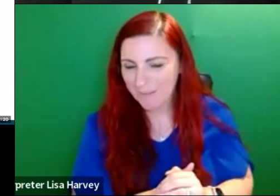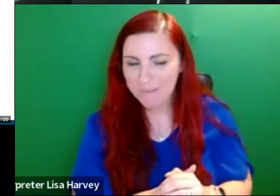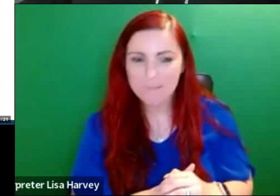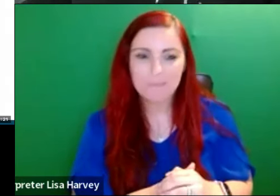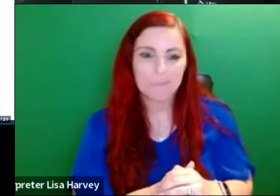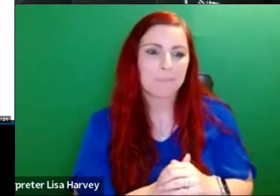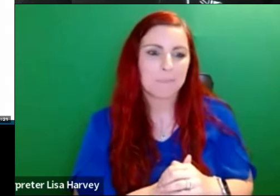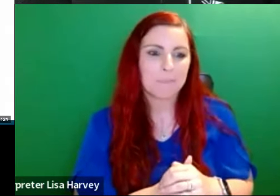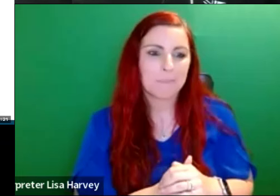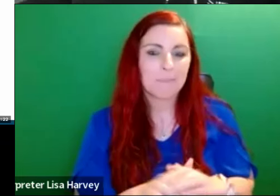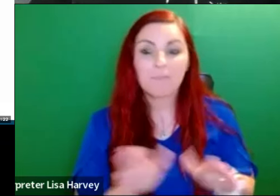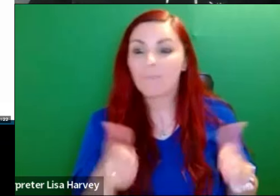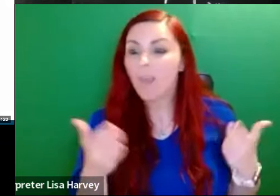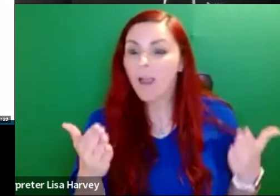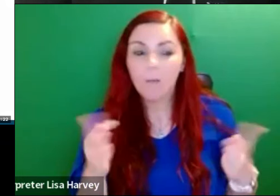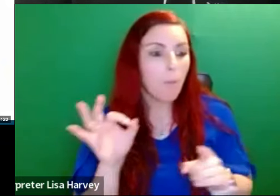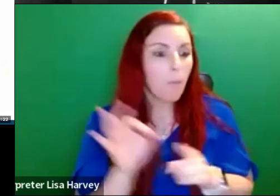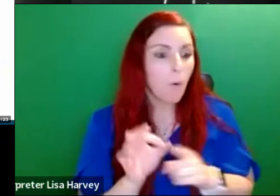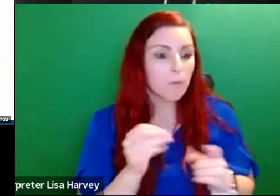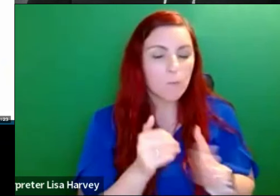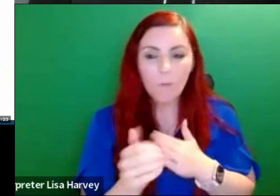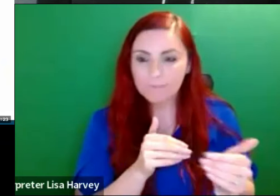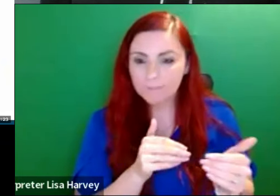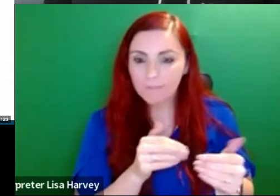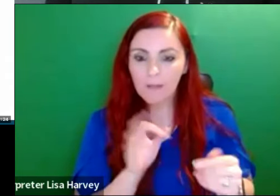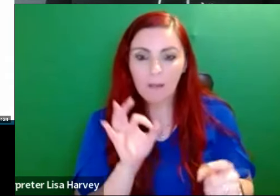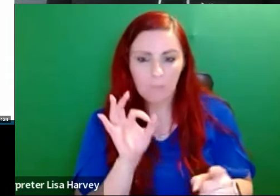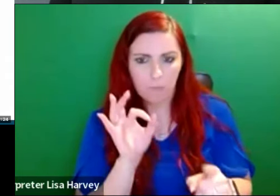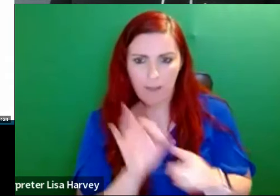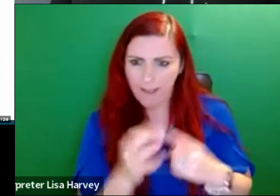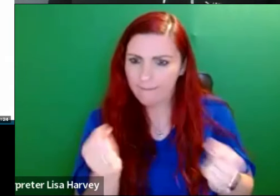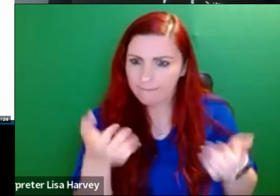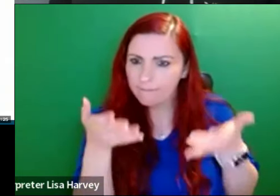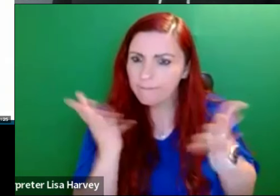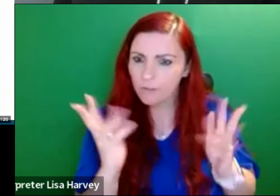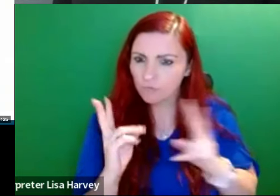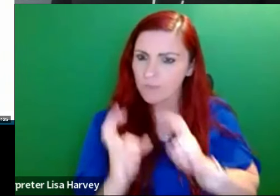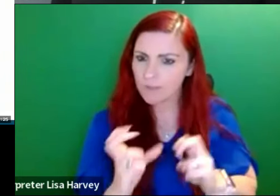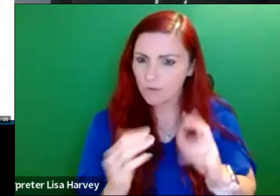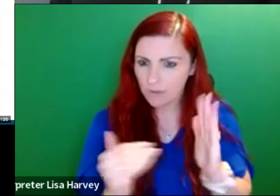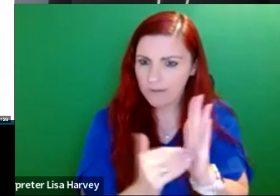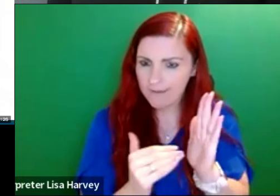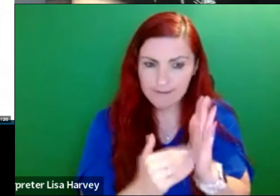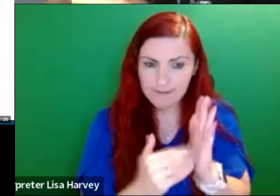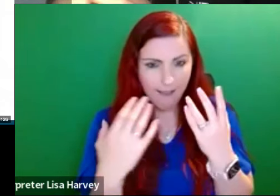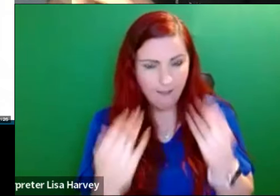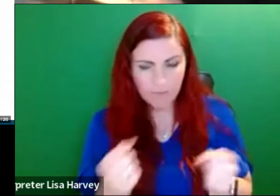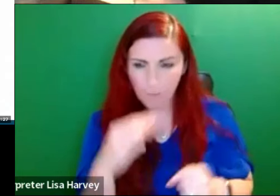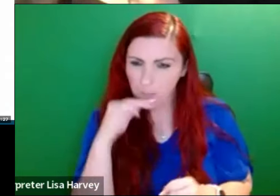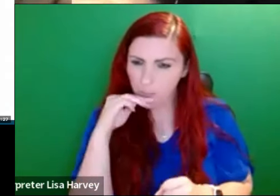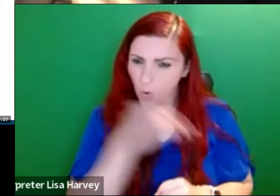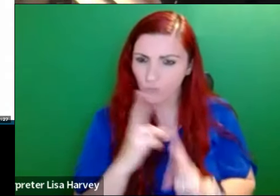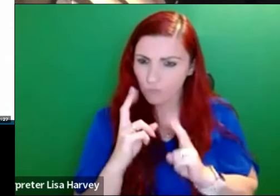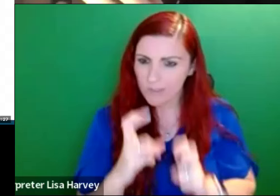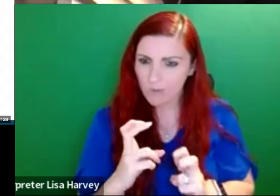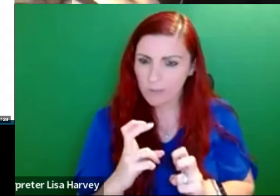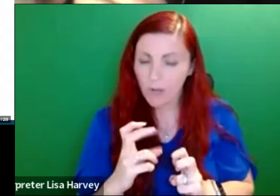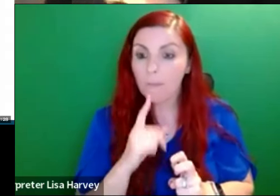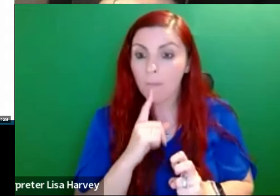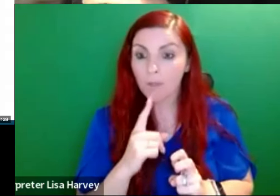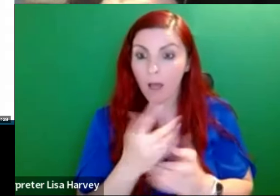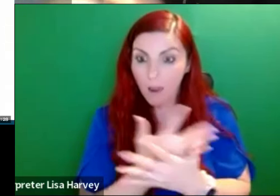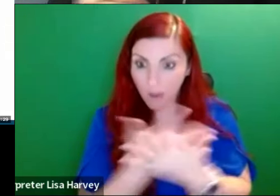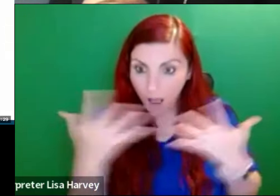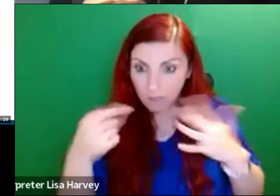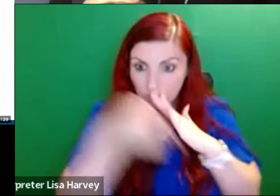So the point is, there has been some research in this area, and it's been some significant research, but it's still not a huge amount of